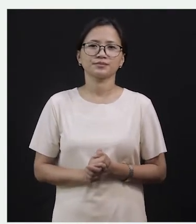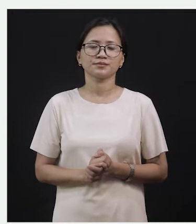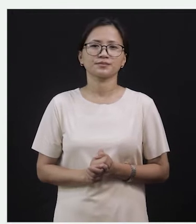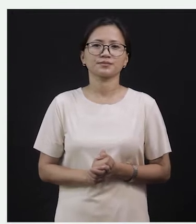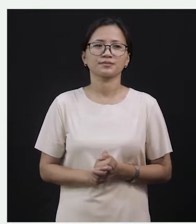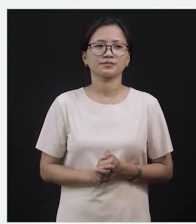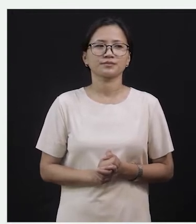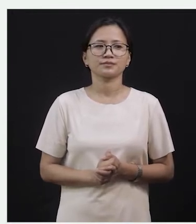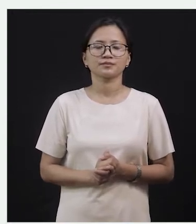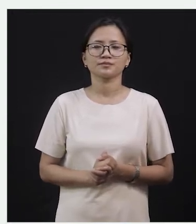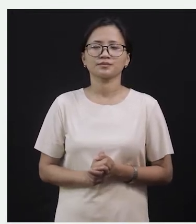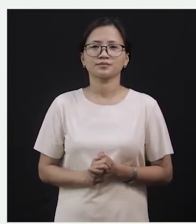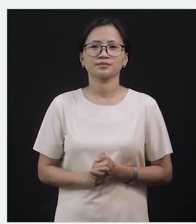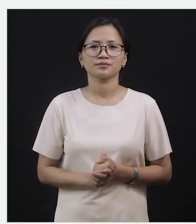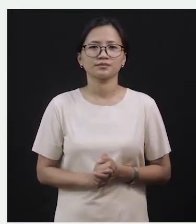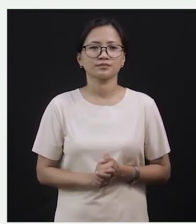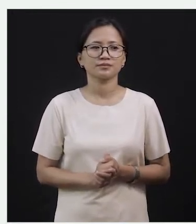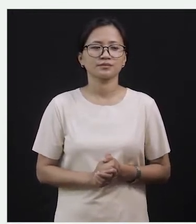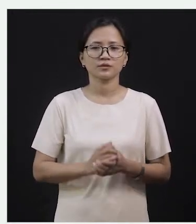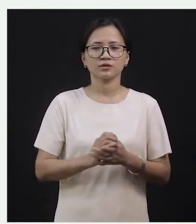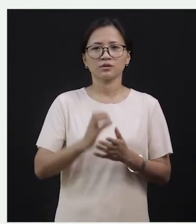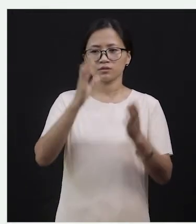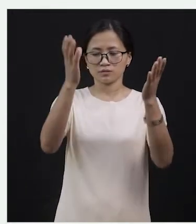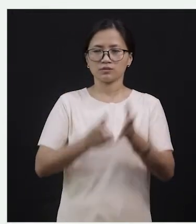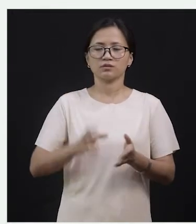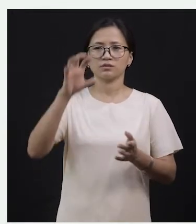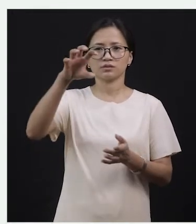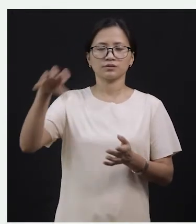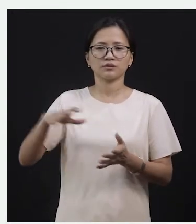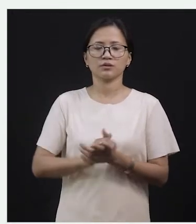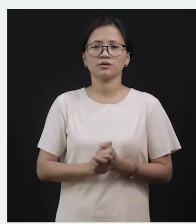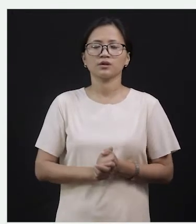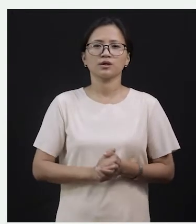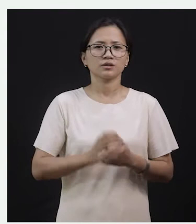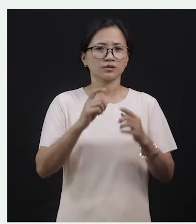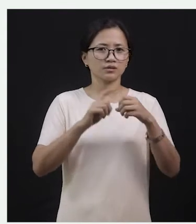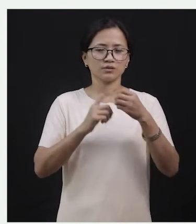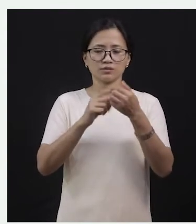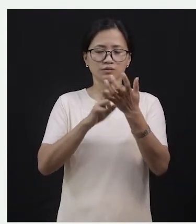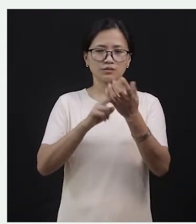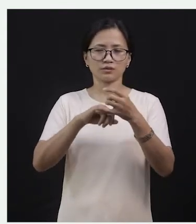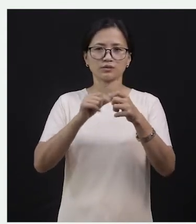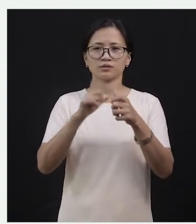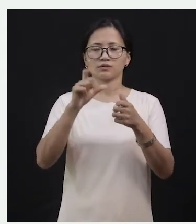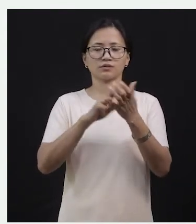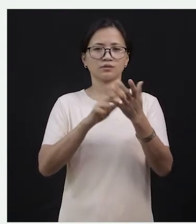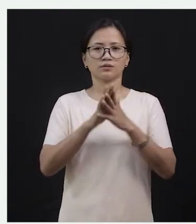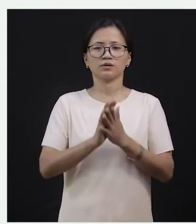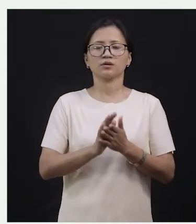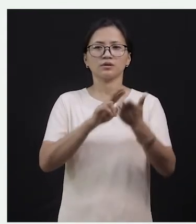island continent, and the countries are divided into Queensland, then